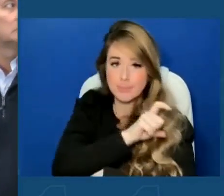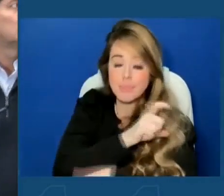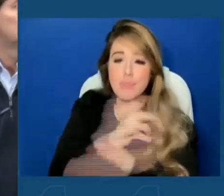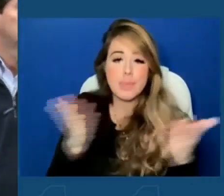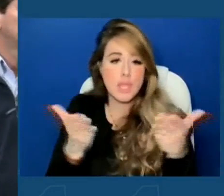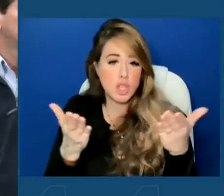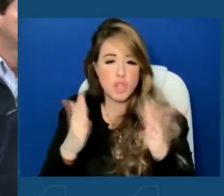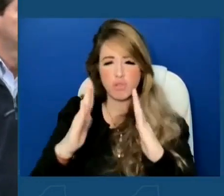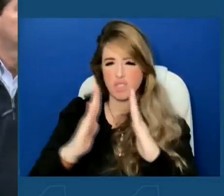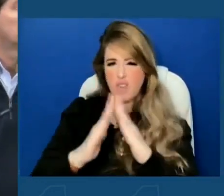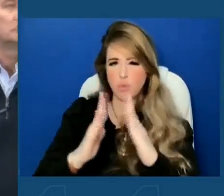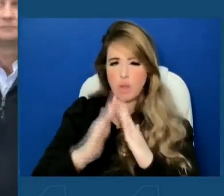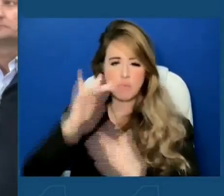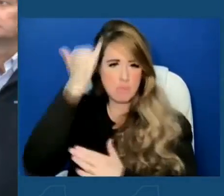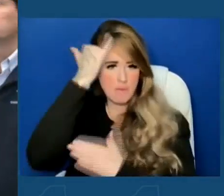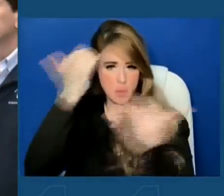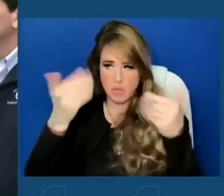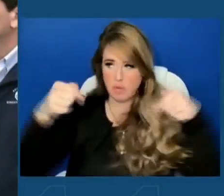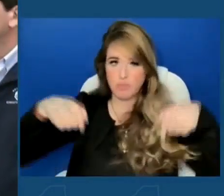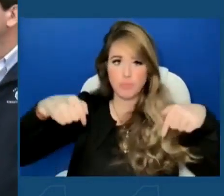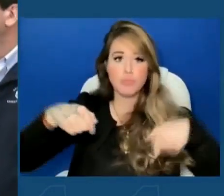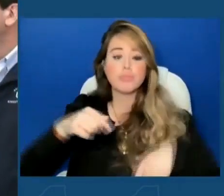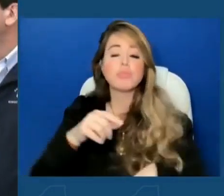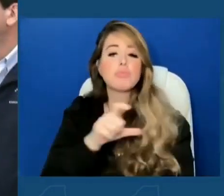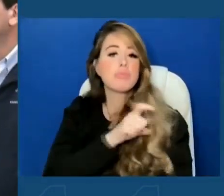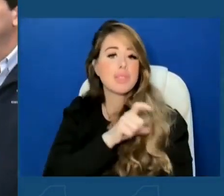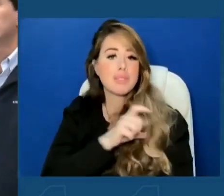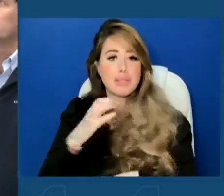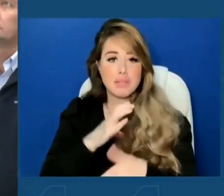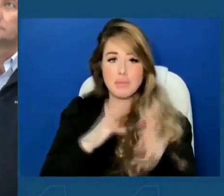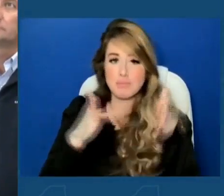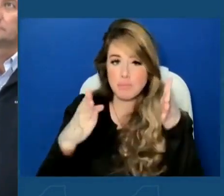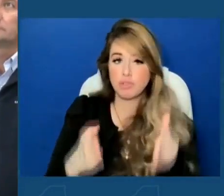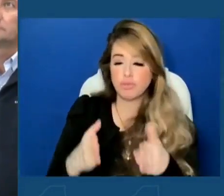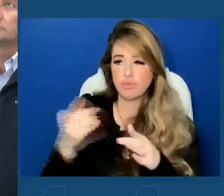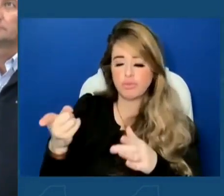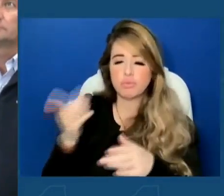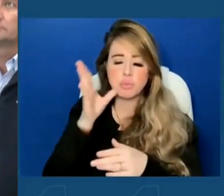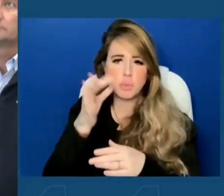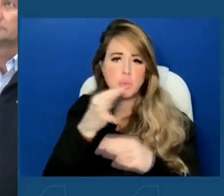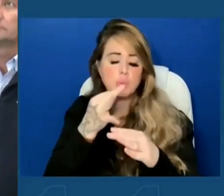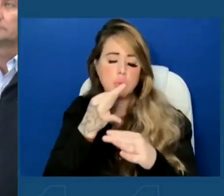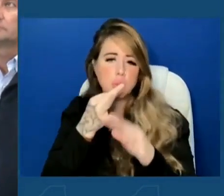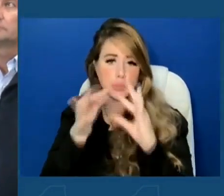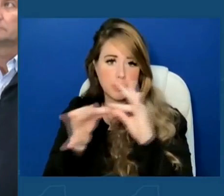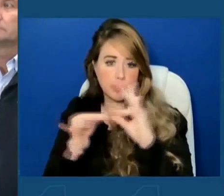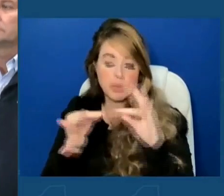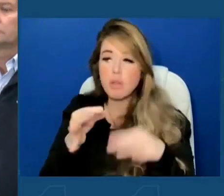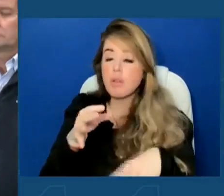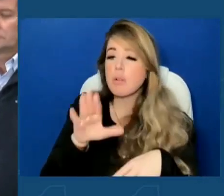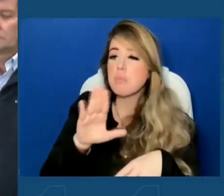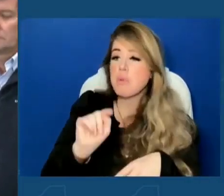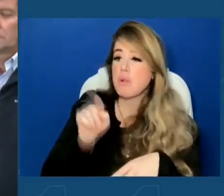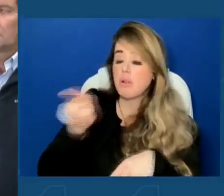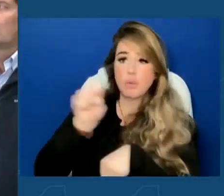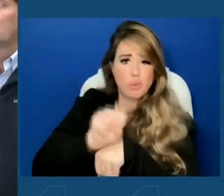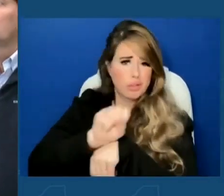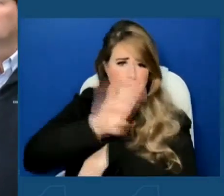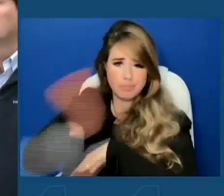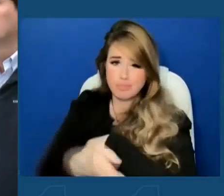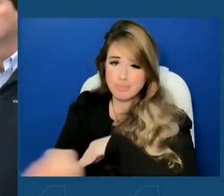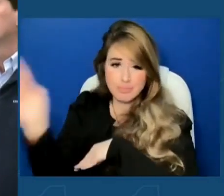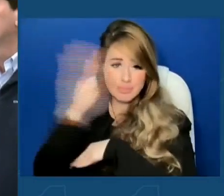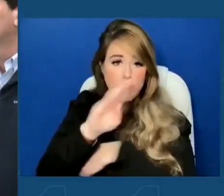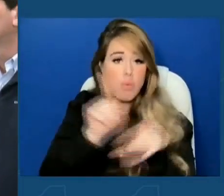Buffalo. Police Commissioner Grimalia has been working around the clock. We're also here with Public